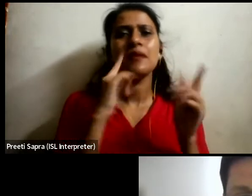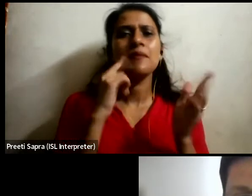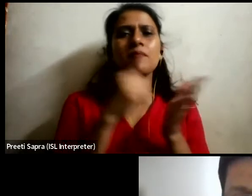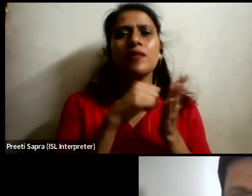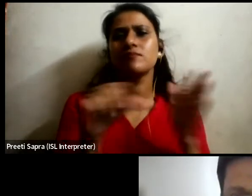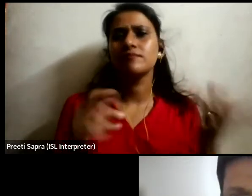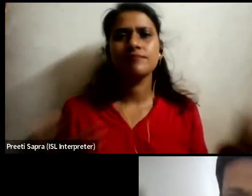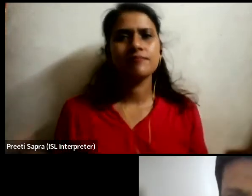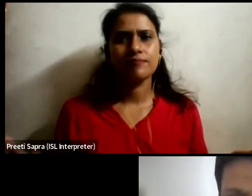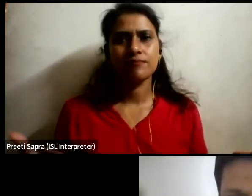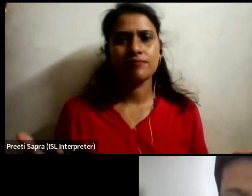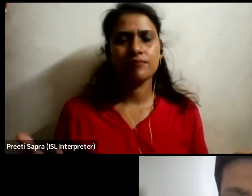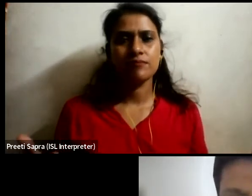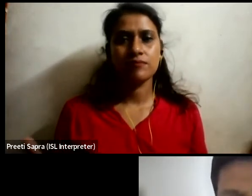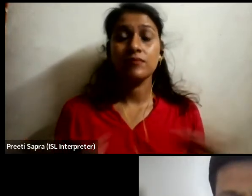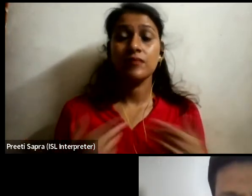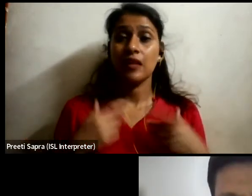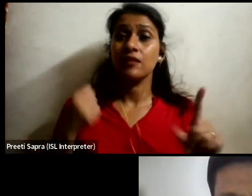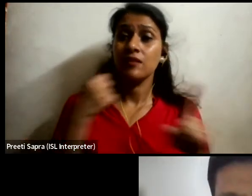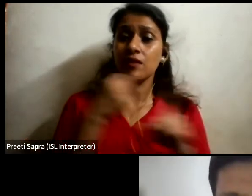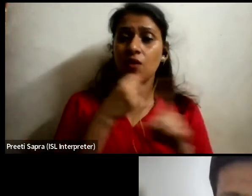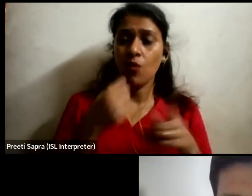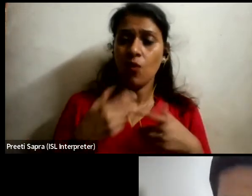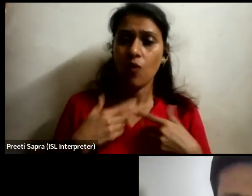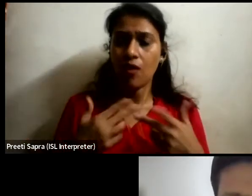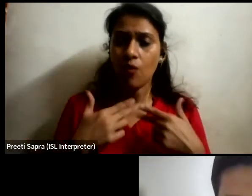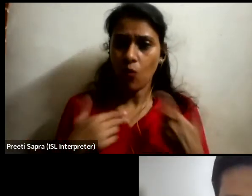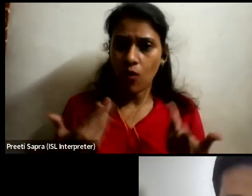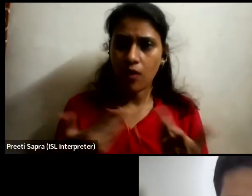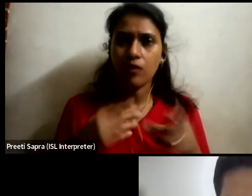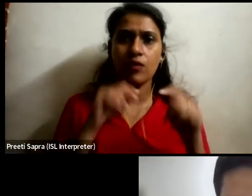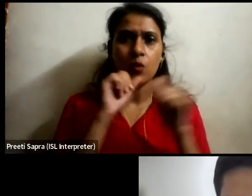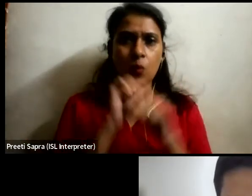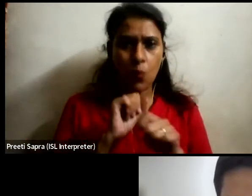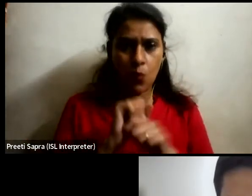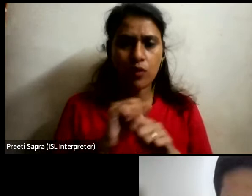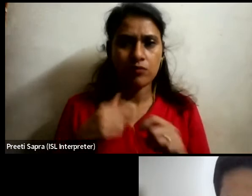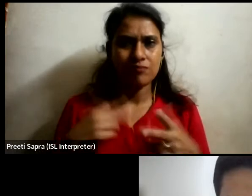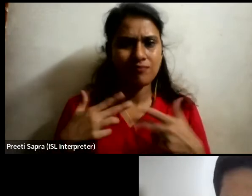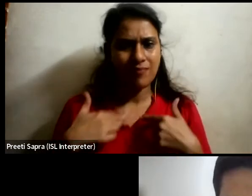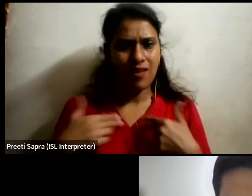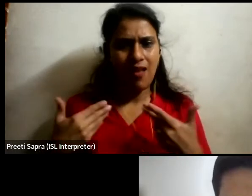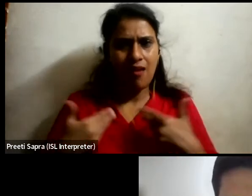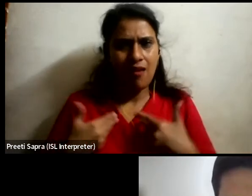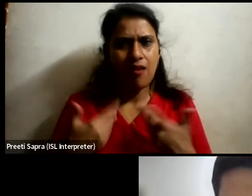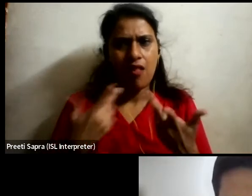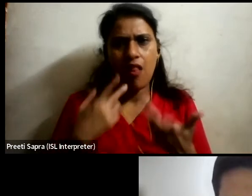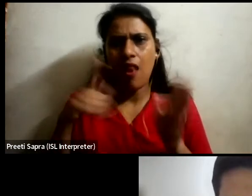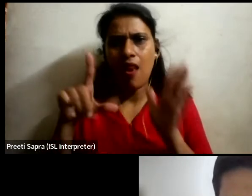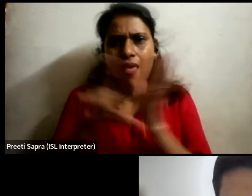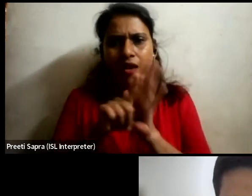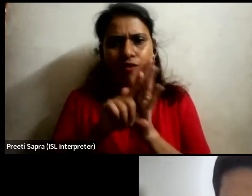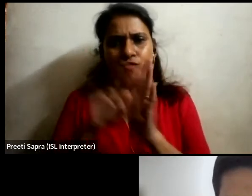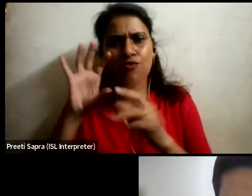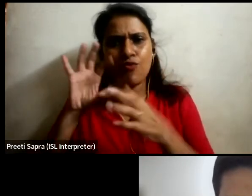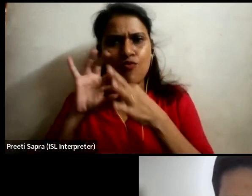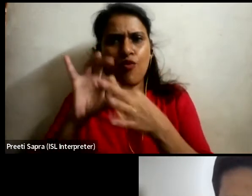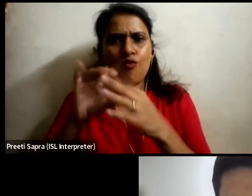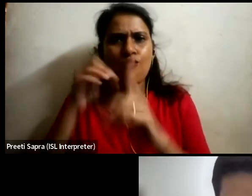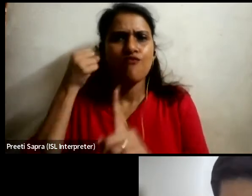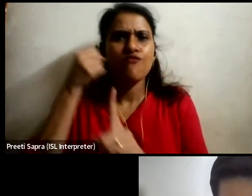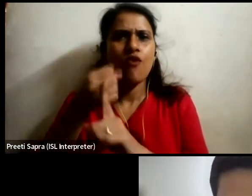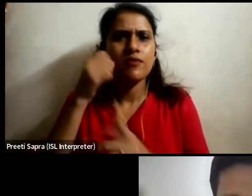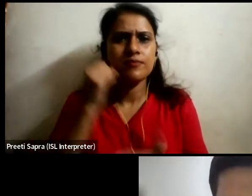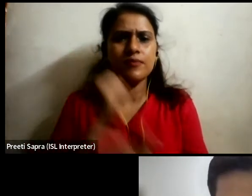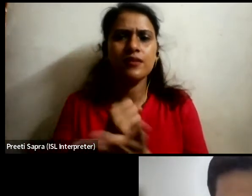as advocates who work in this field to actually ensure that these get notified and become legally enforceable? That is one